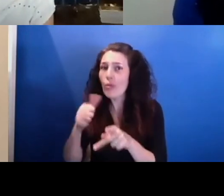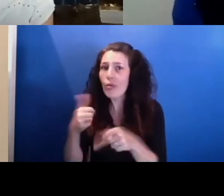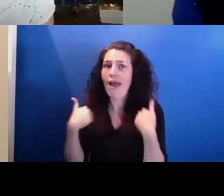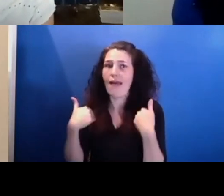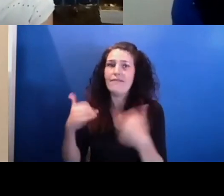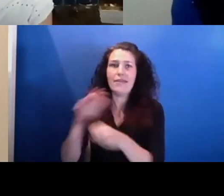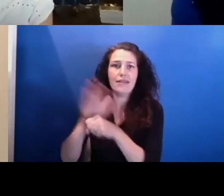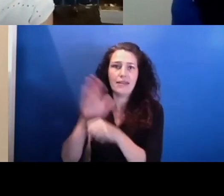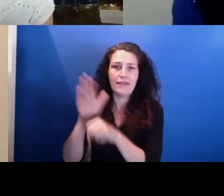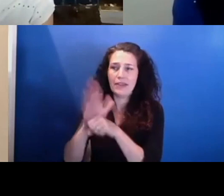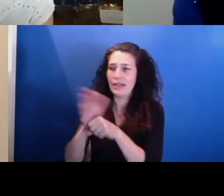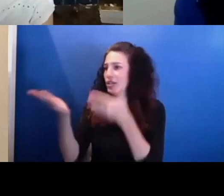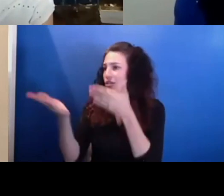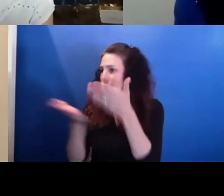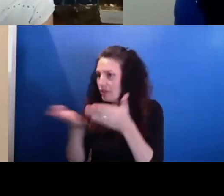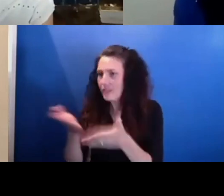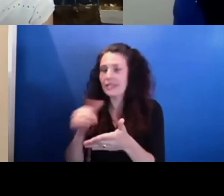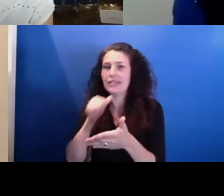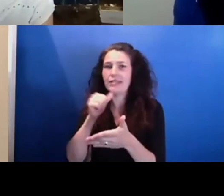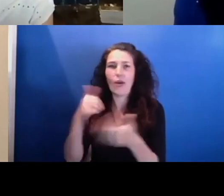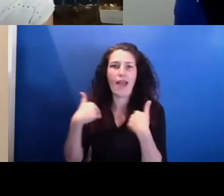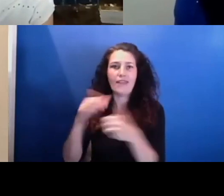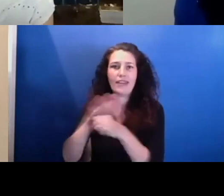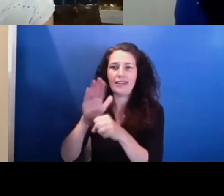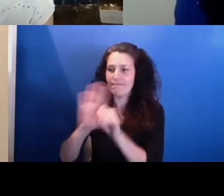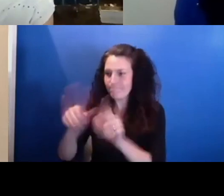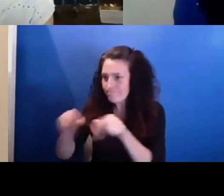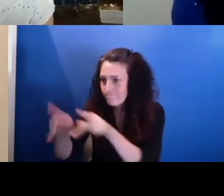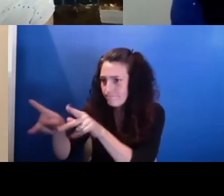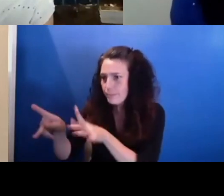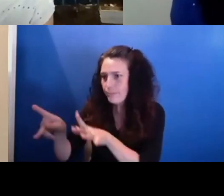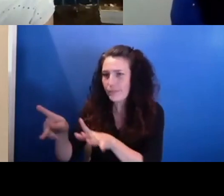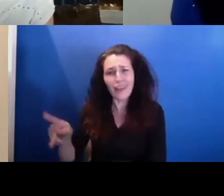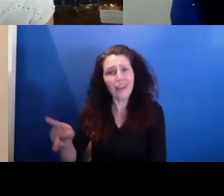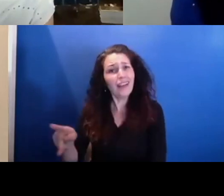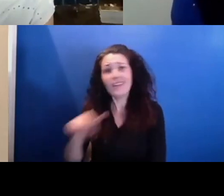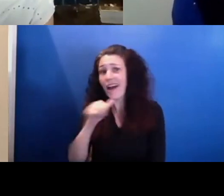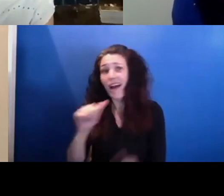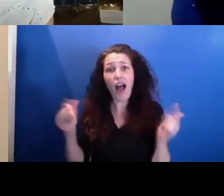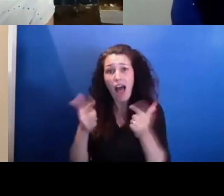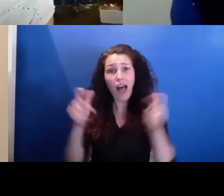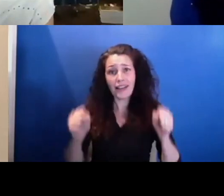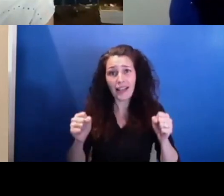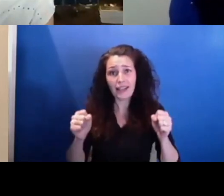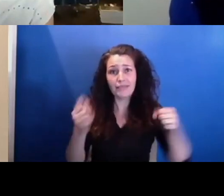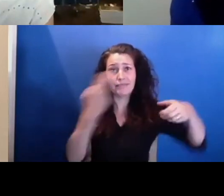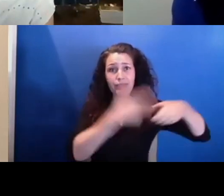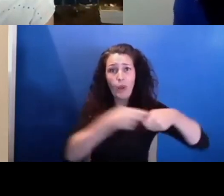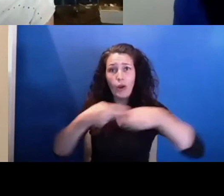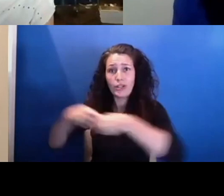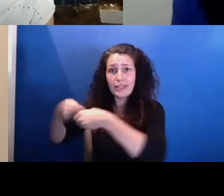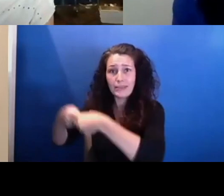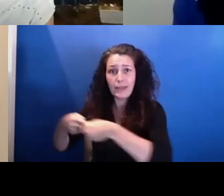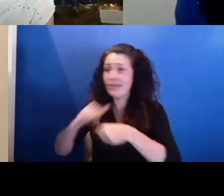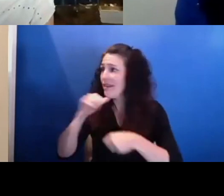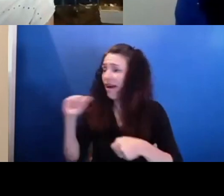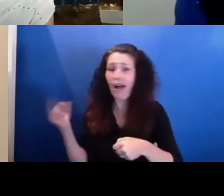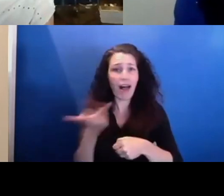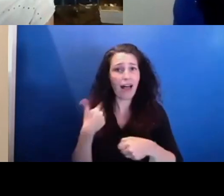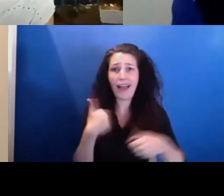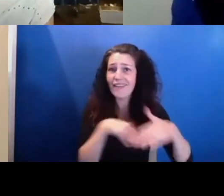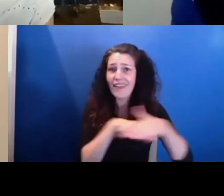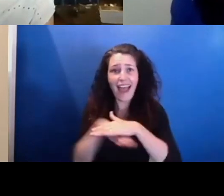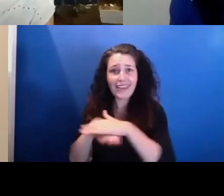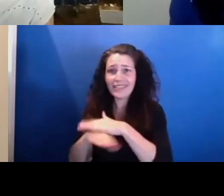can participate, because not everyone can participate and not everyone has access to communicate. Thank you.